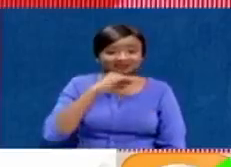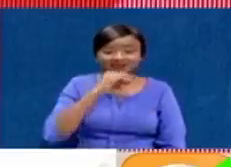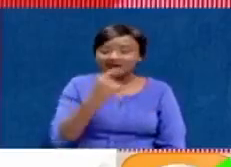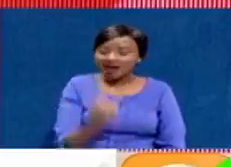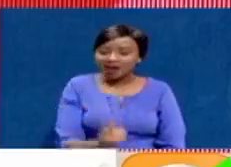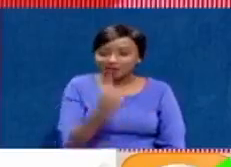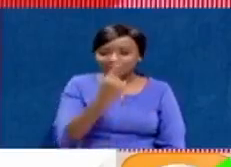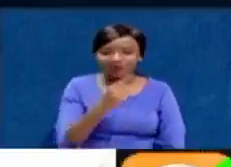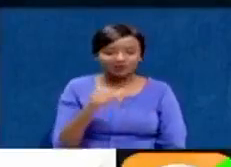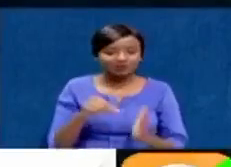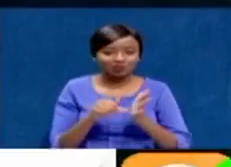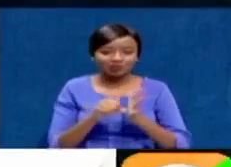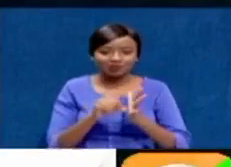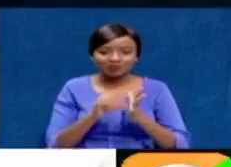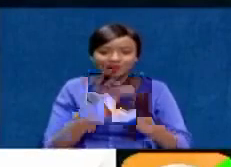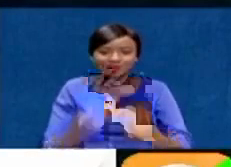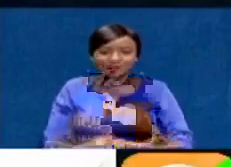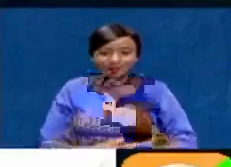misfit.